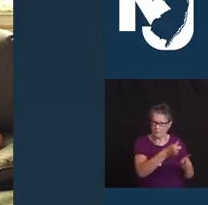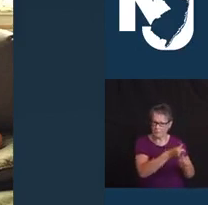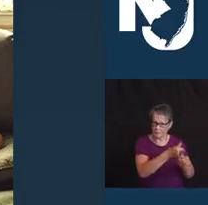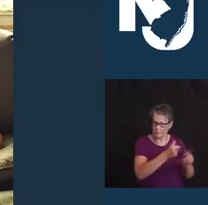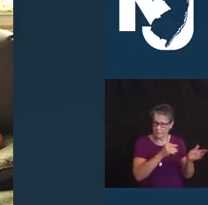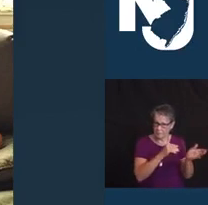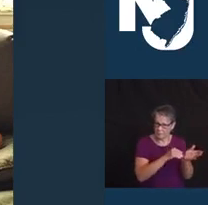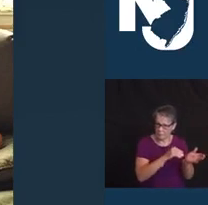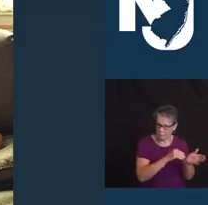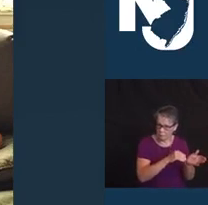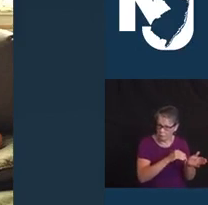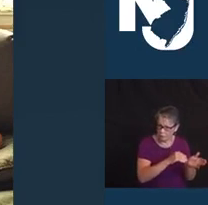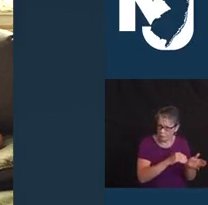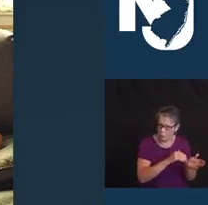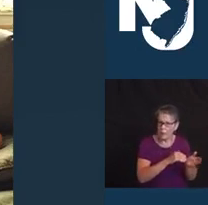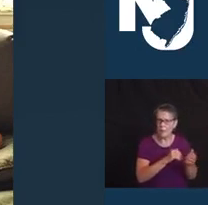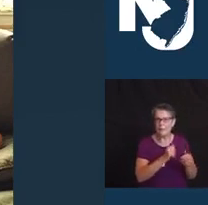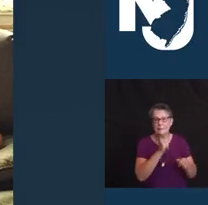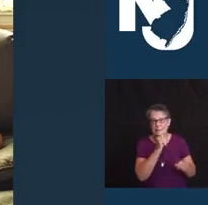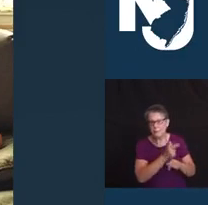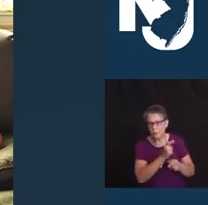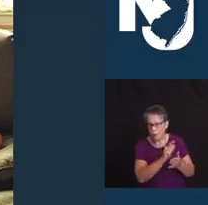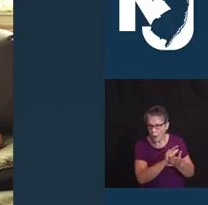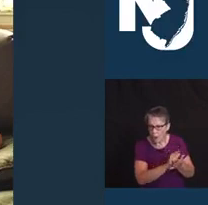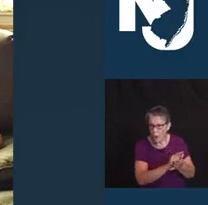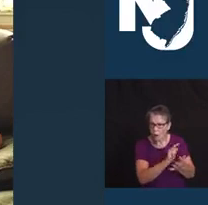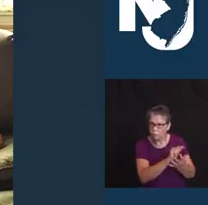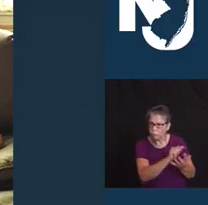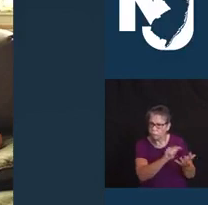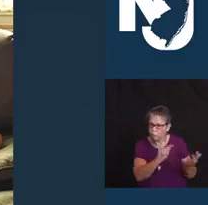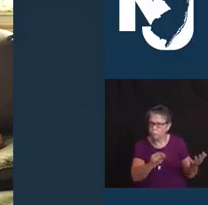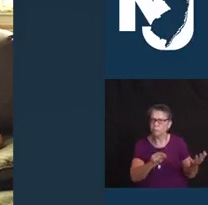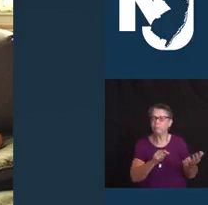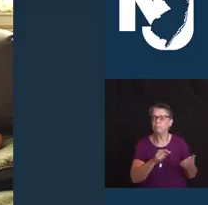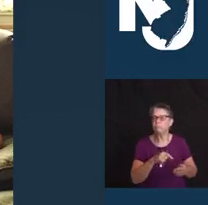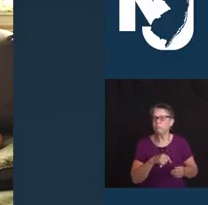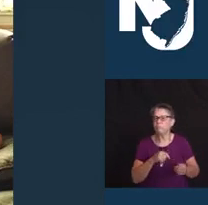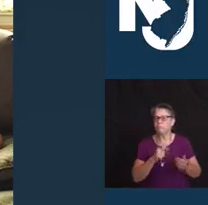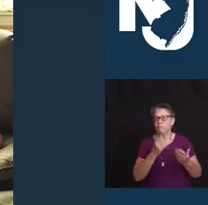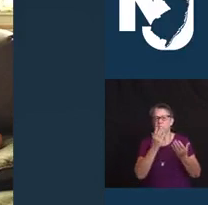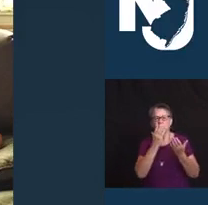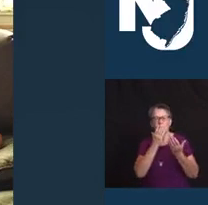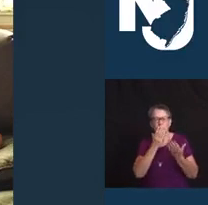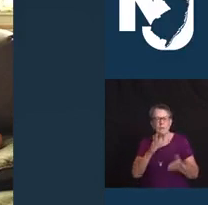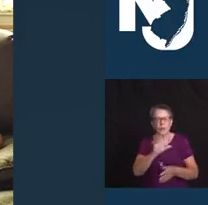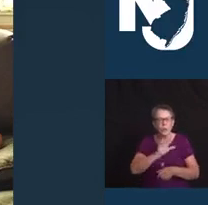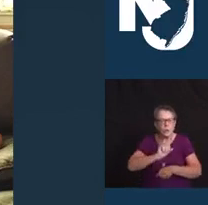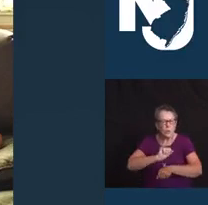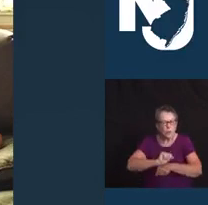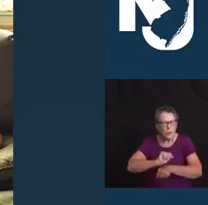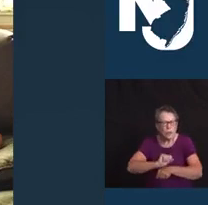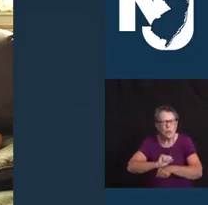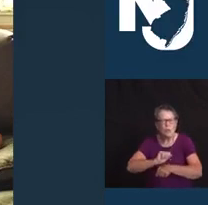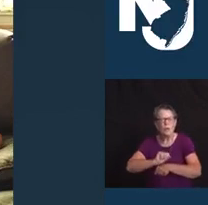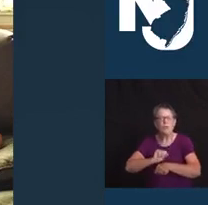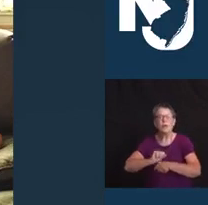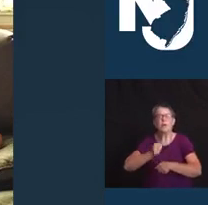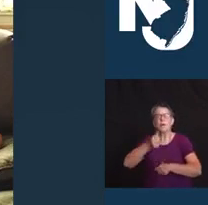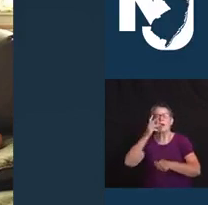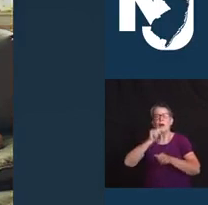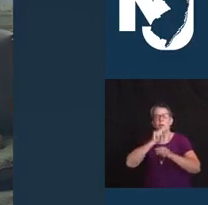Christine. We thank Dennis for his many years of service to the community, and may God bless and watch over his memory and his